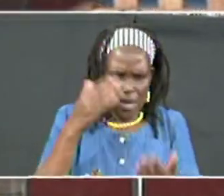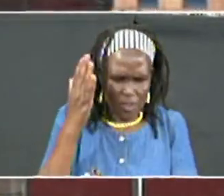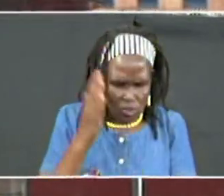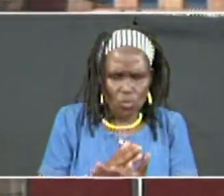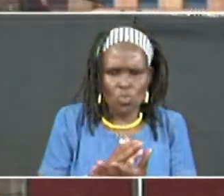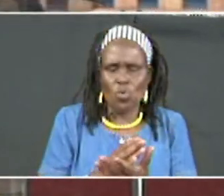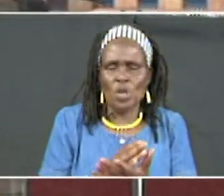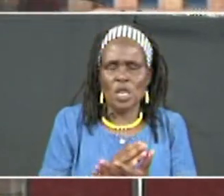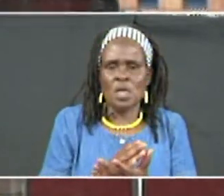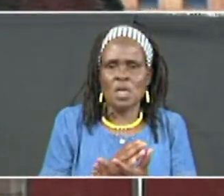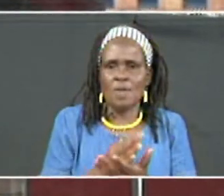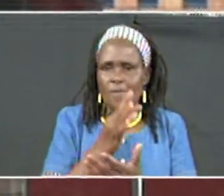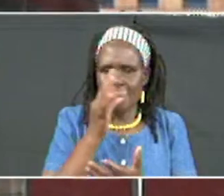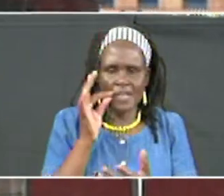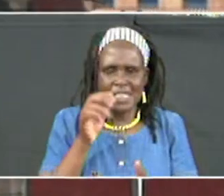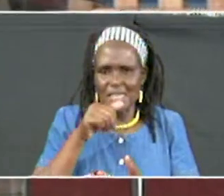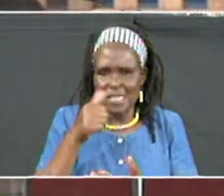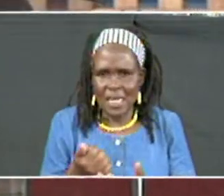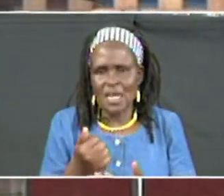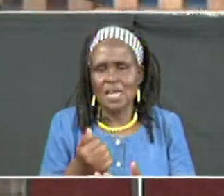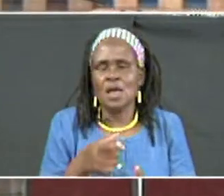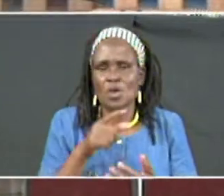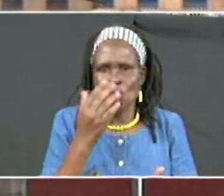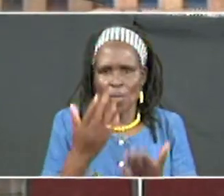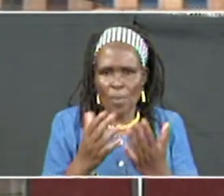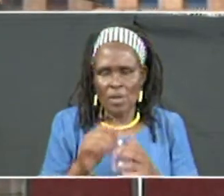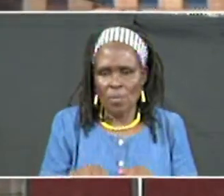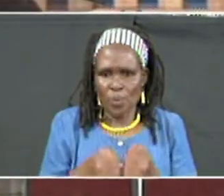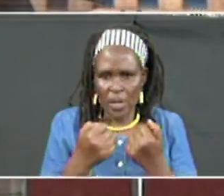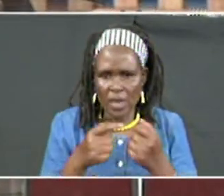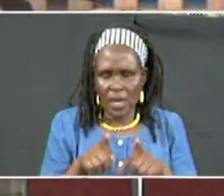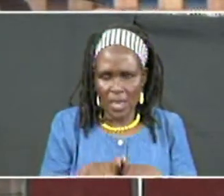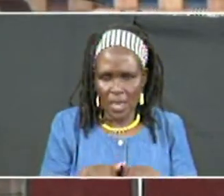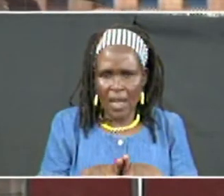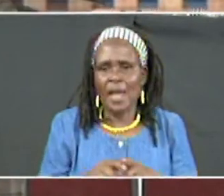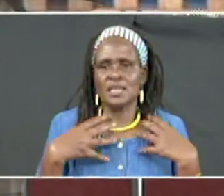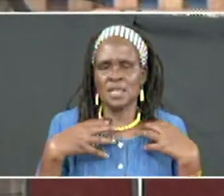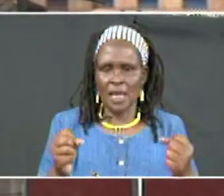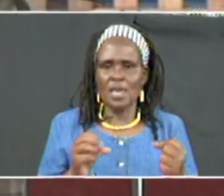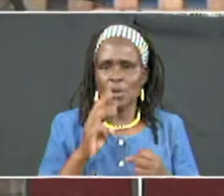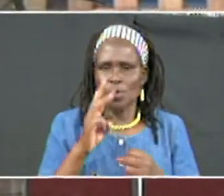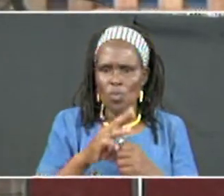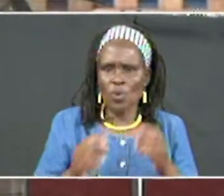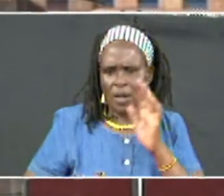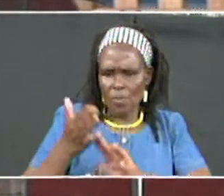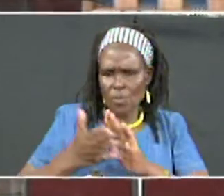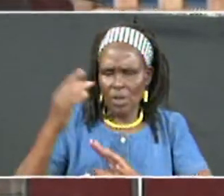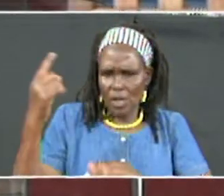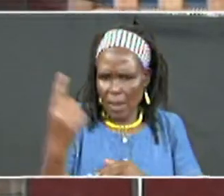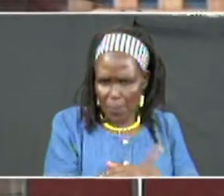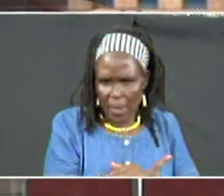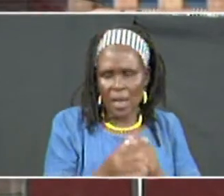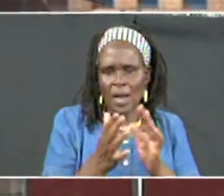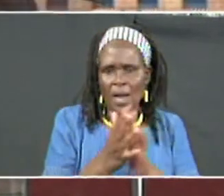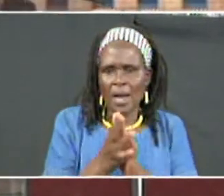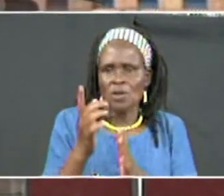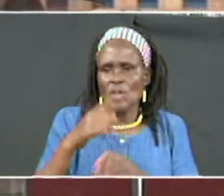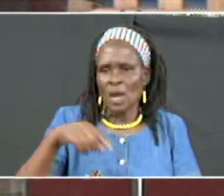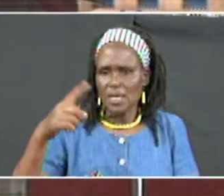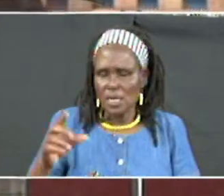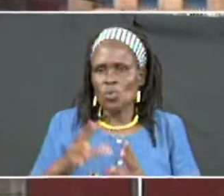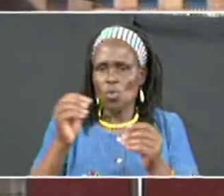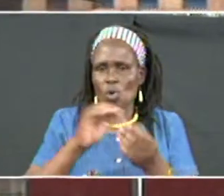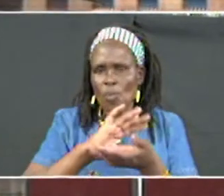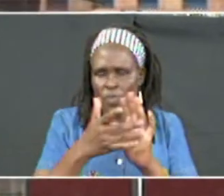then your light will break forth like the dawn and your healing will quickly appear. Then your righteousness will go before you and the glory